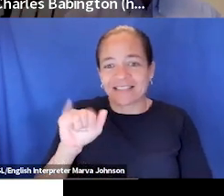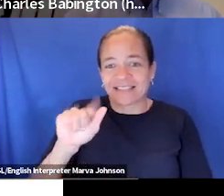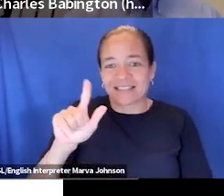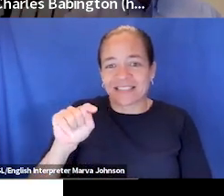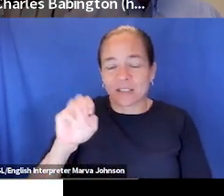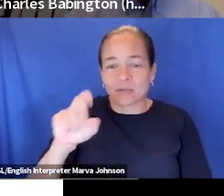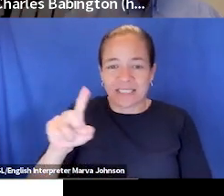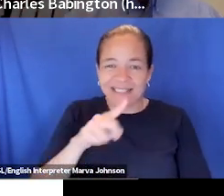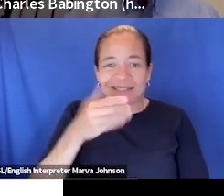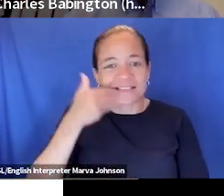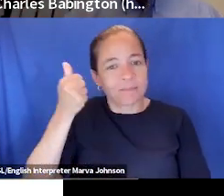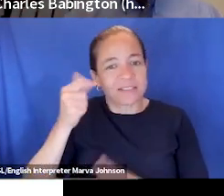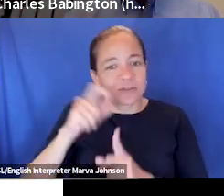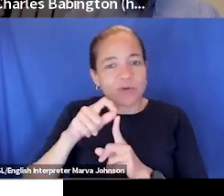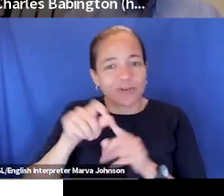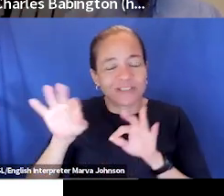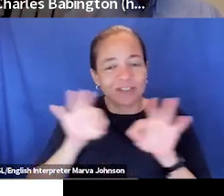academic